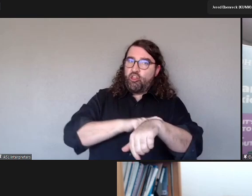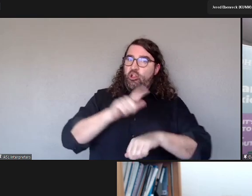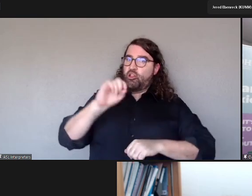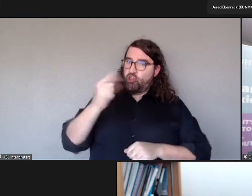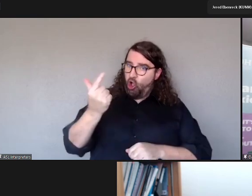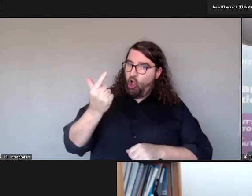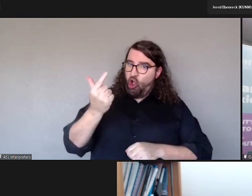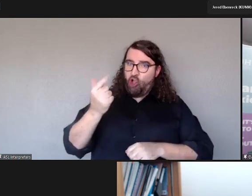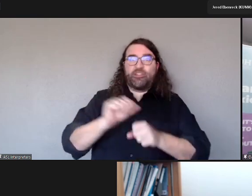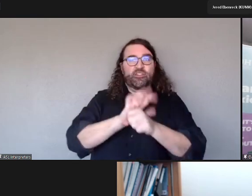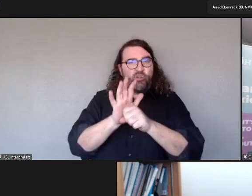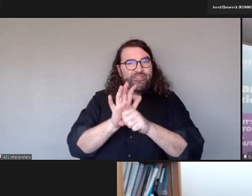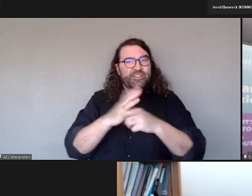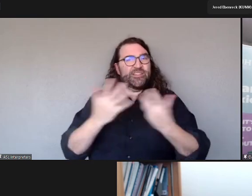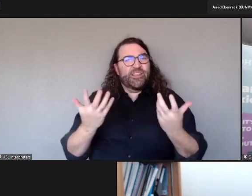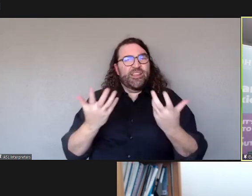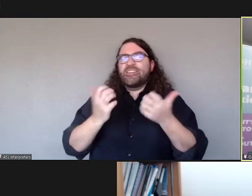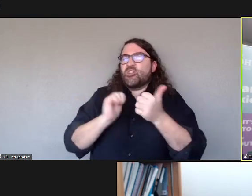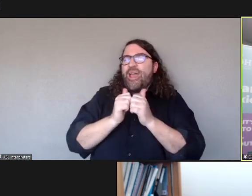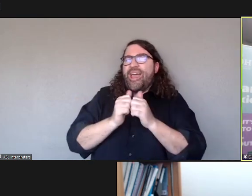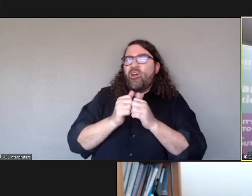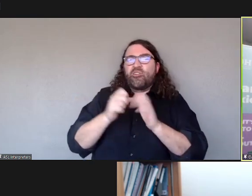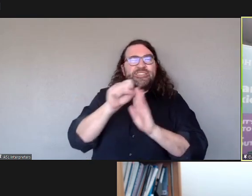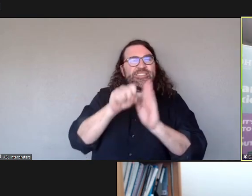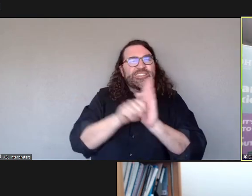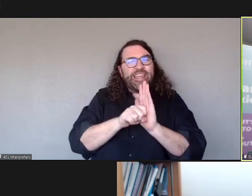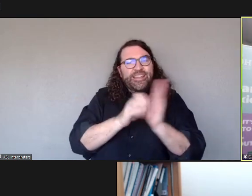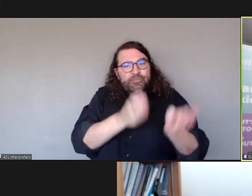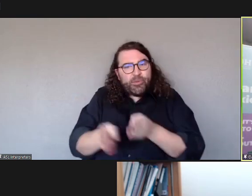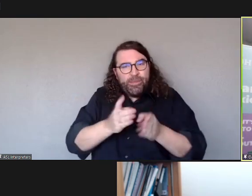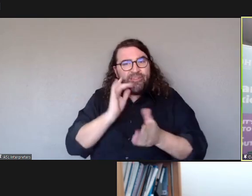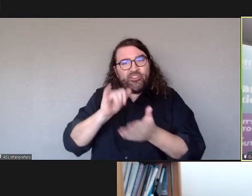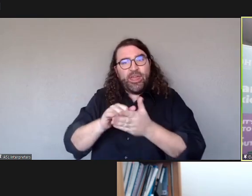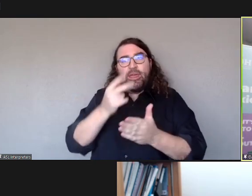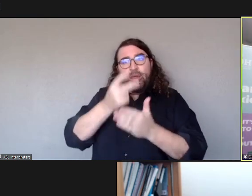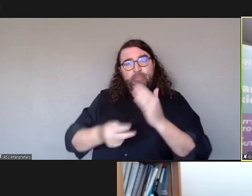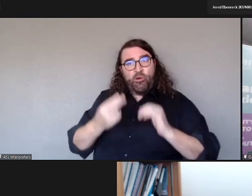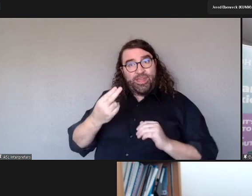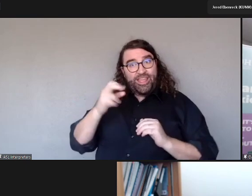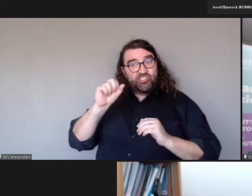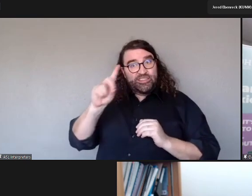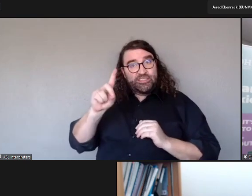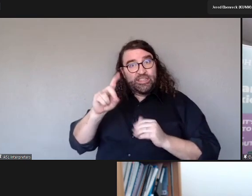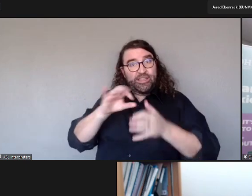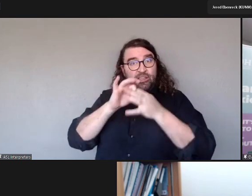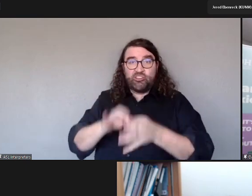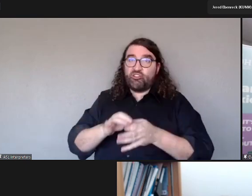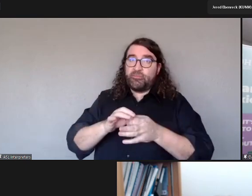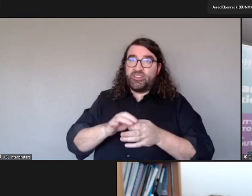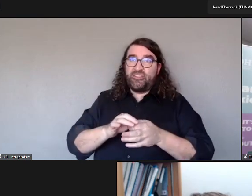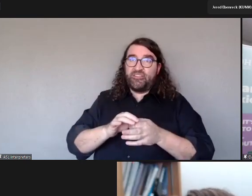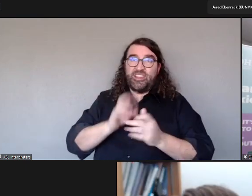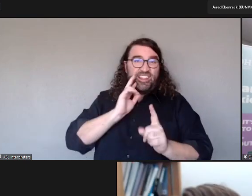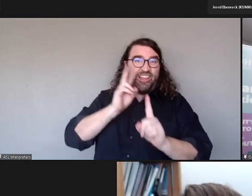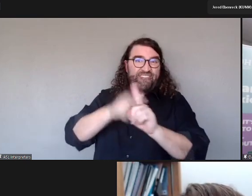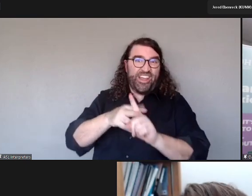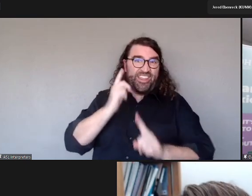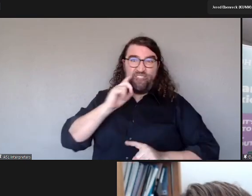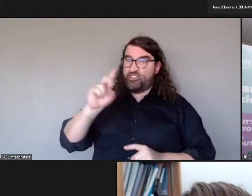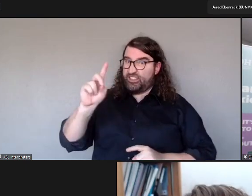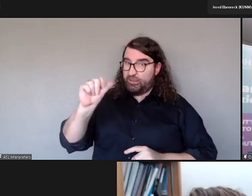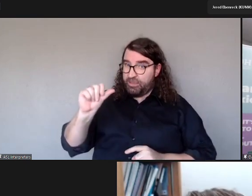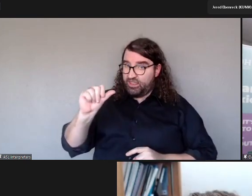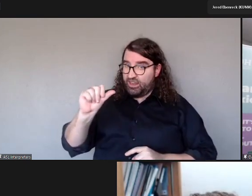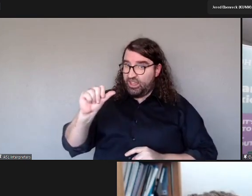state preparing for that, both the HSD in terms of disability likely claims coming in from long COVID